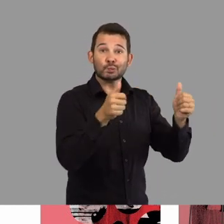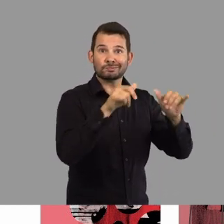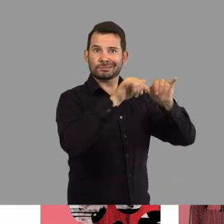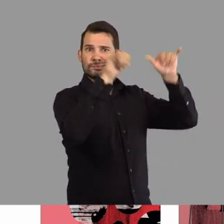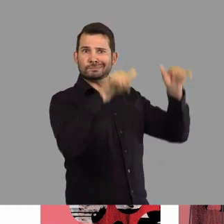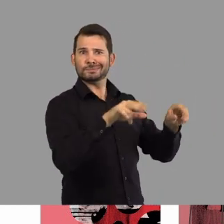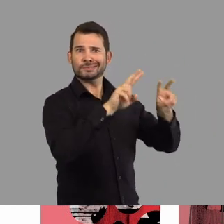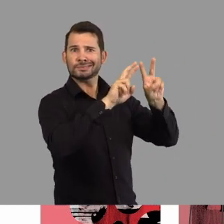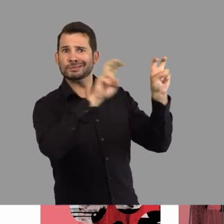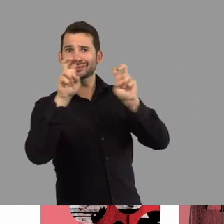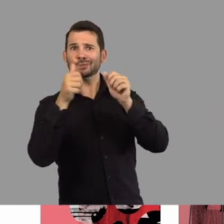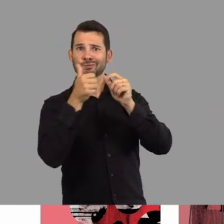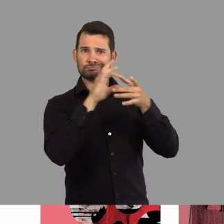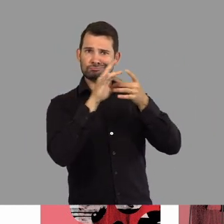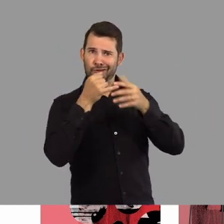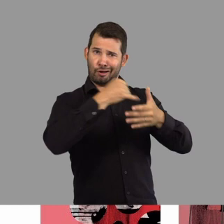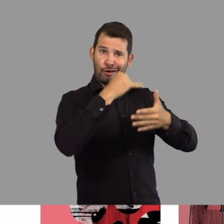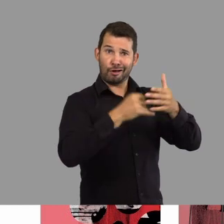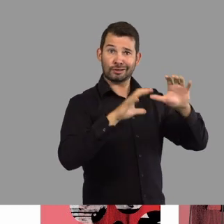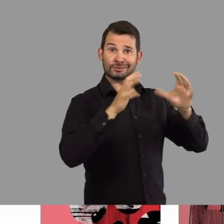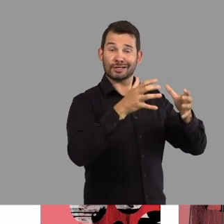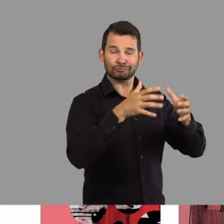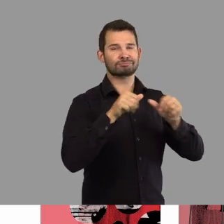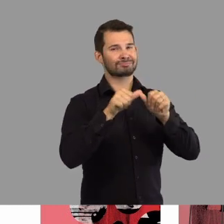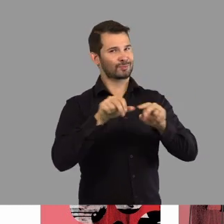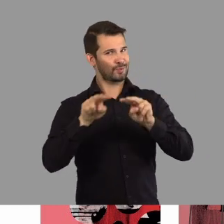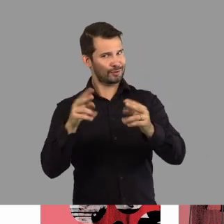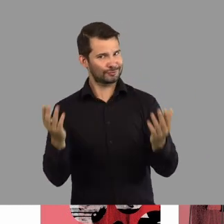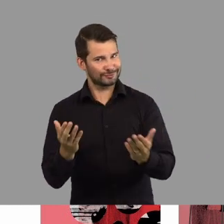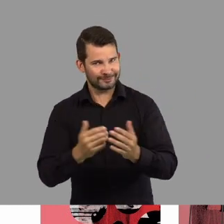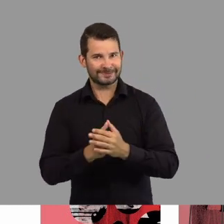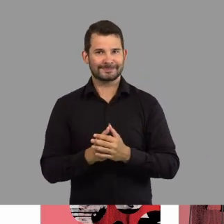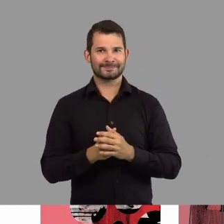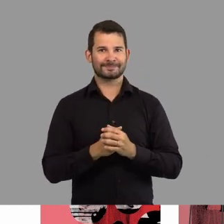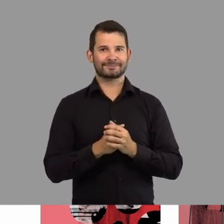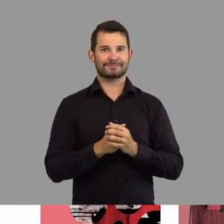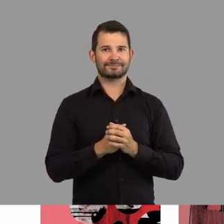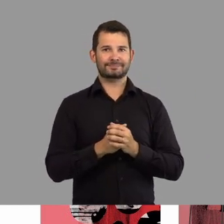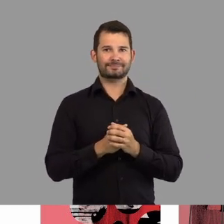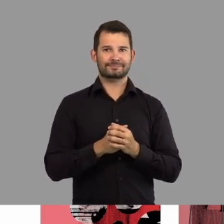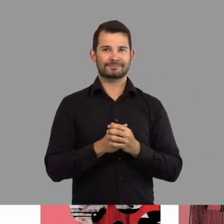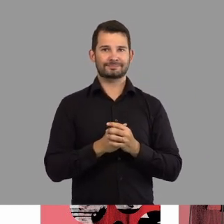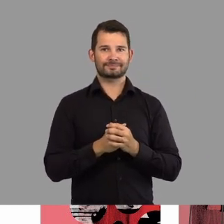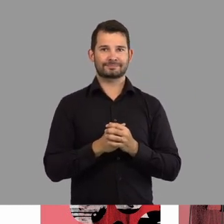solutions to systemic issues in the art sector, keep watching.